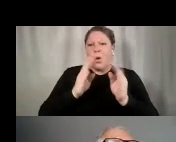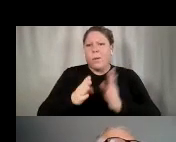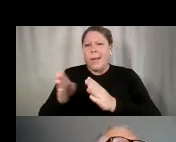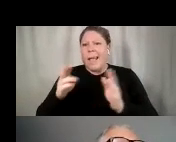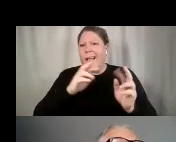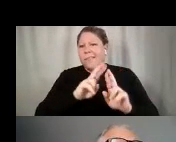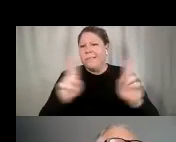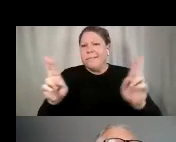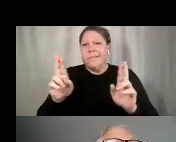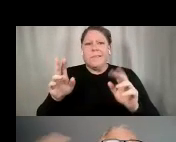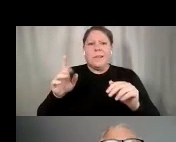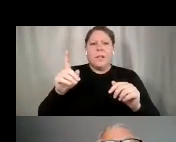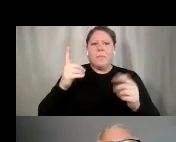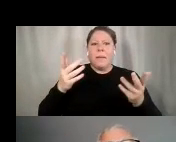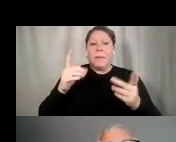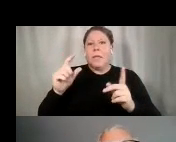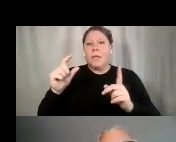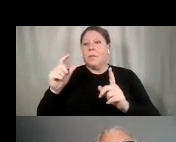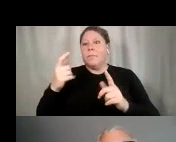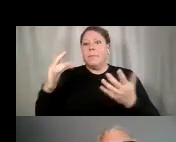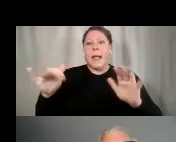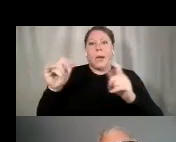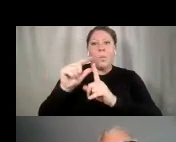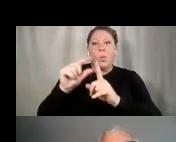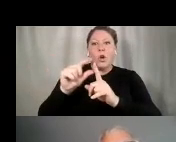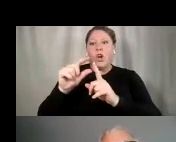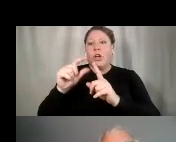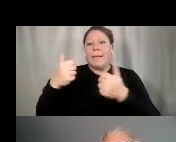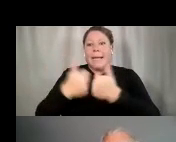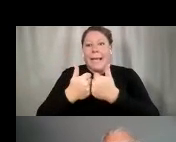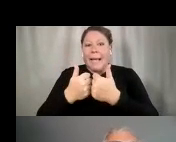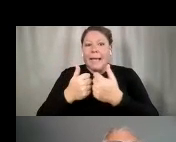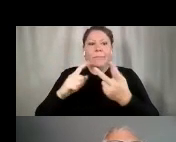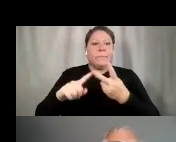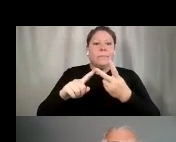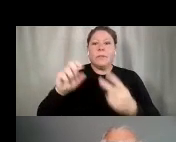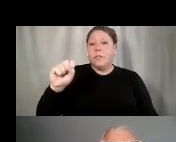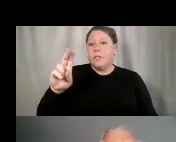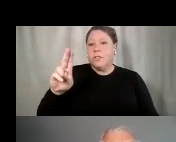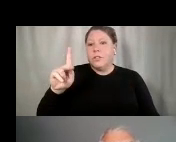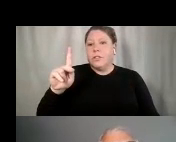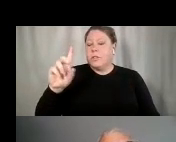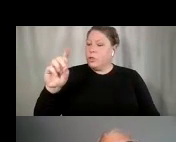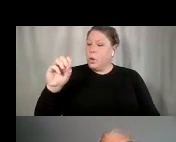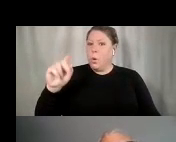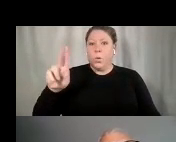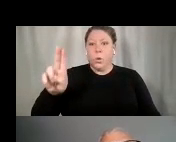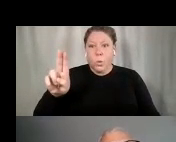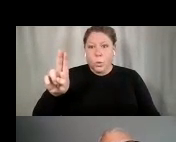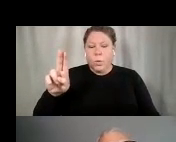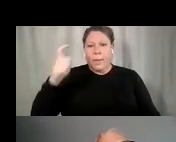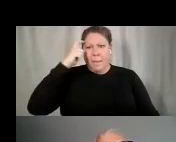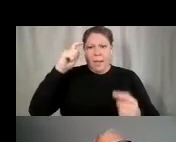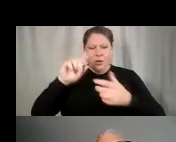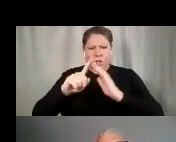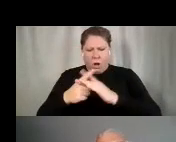mind. We can do word association. Sudoku is a great way to get our mind thinking of different connections. By making it